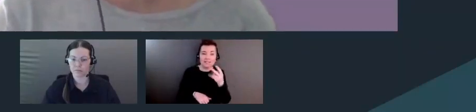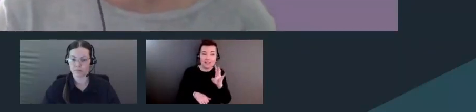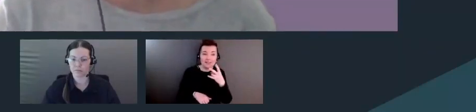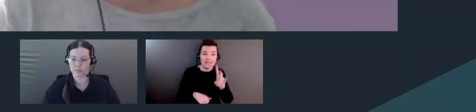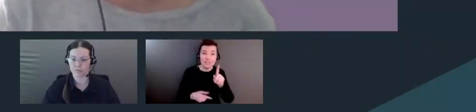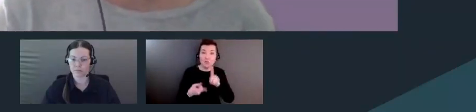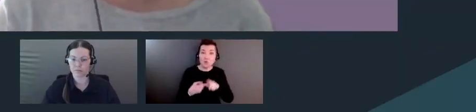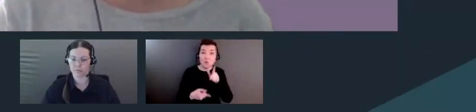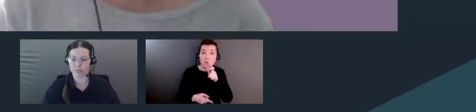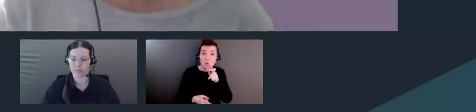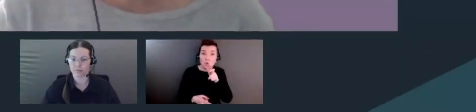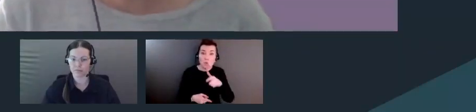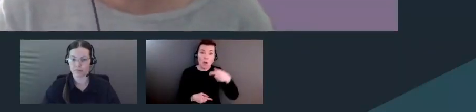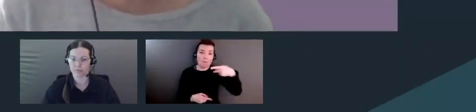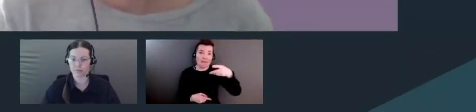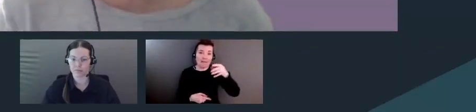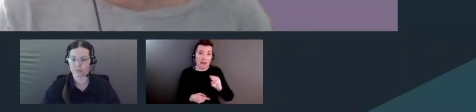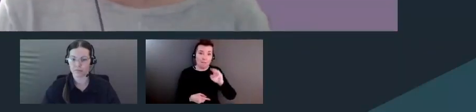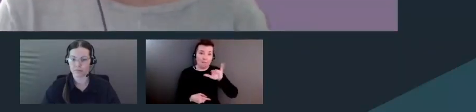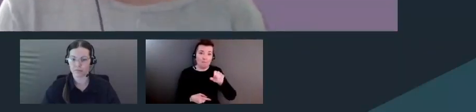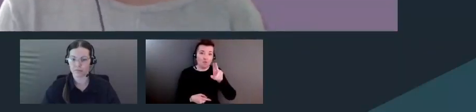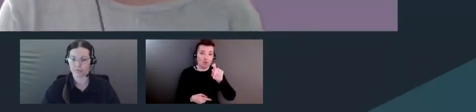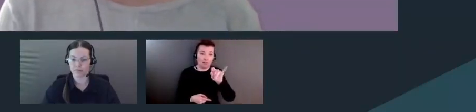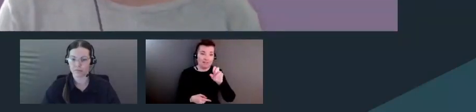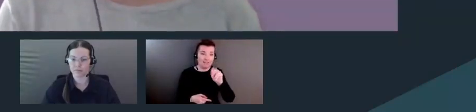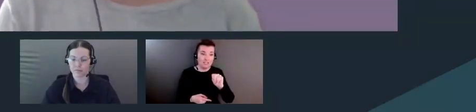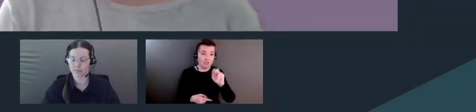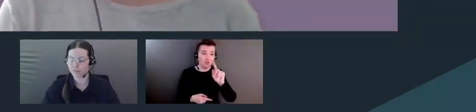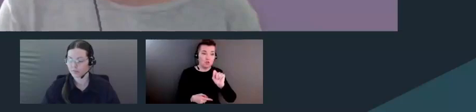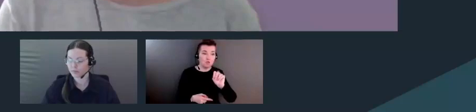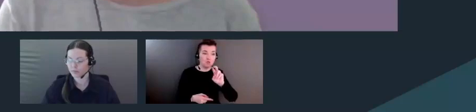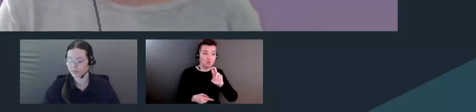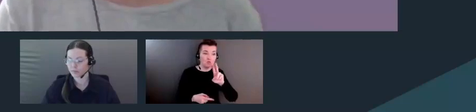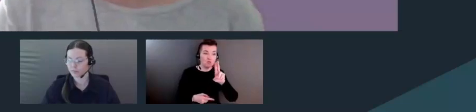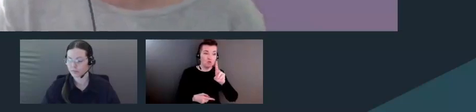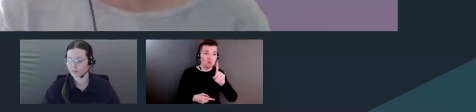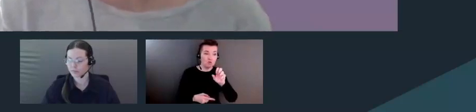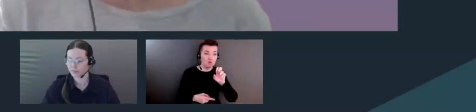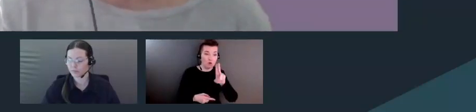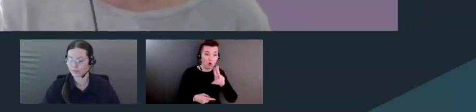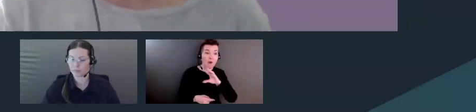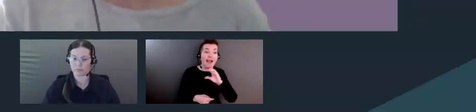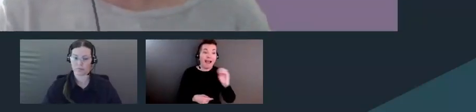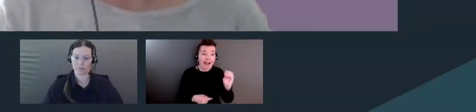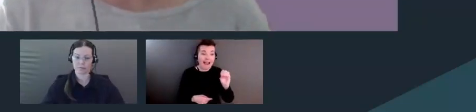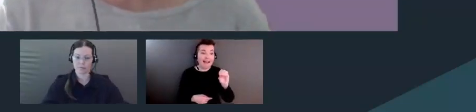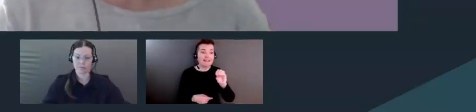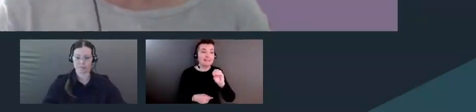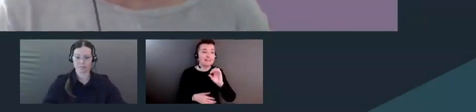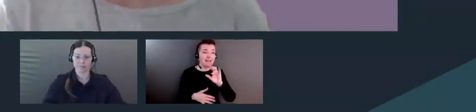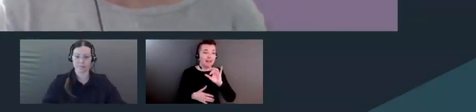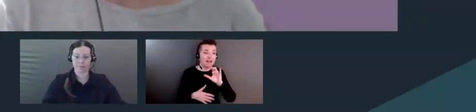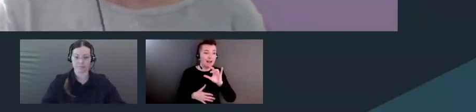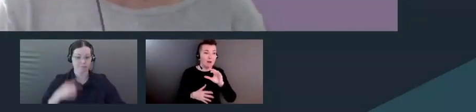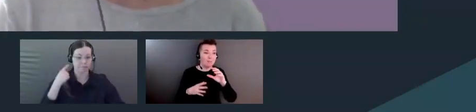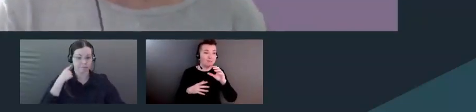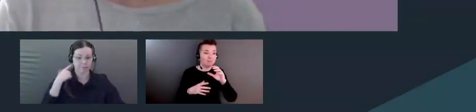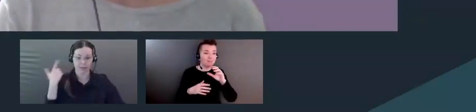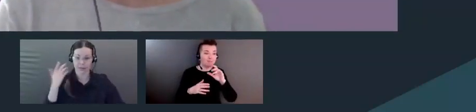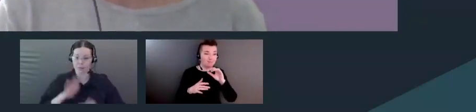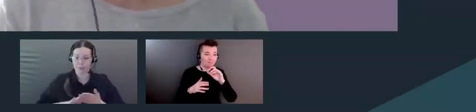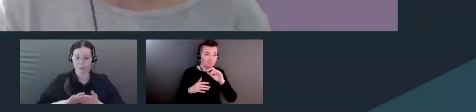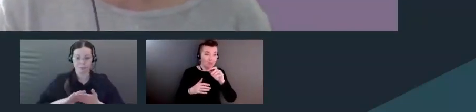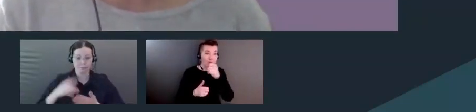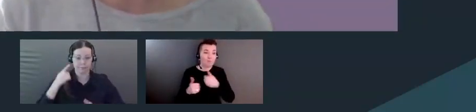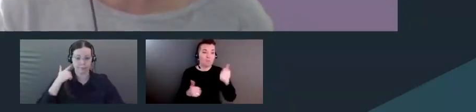of educators with extensive experience in language-related issues in Nunavut and Inuit Nunagat. Thank you